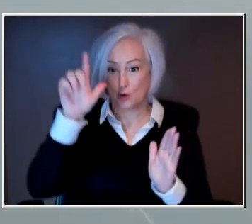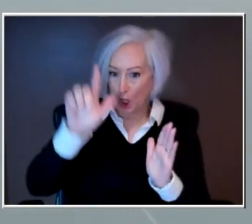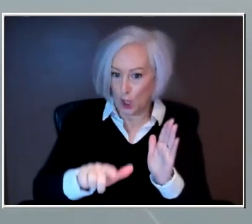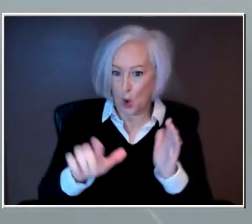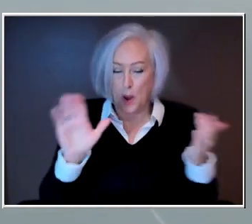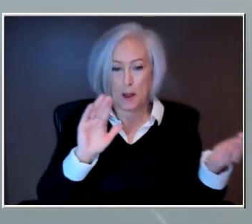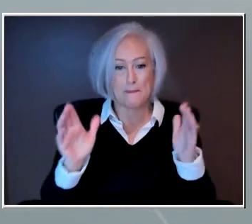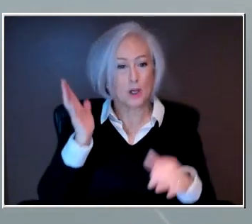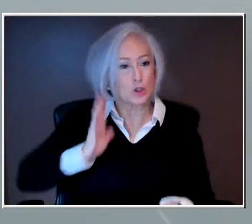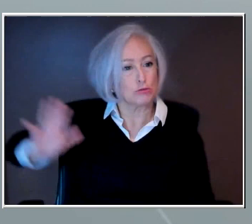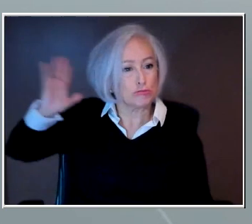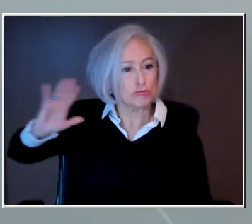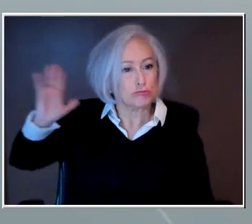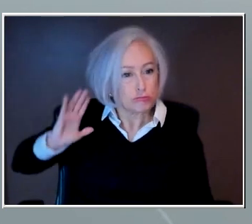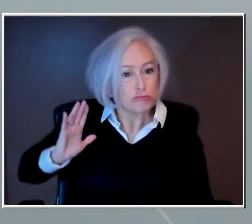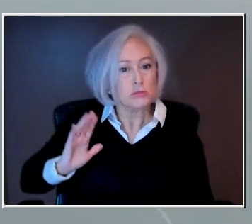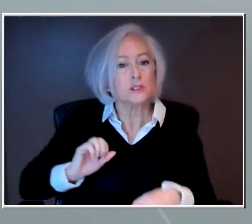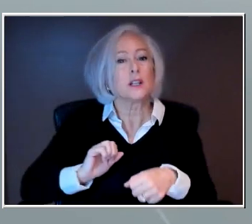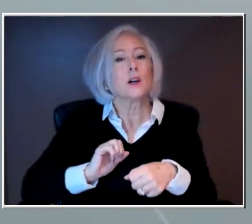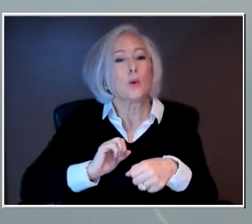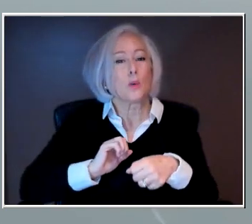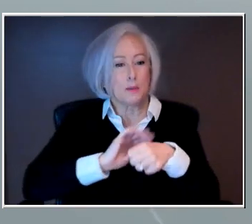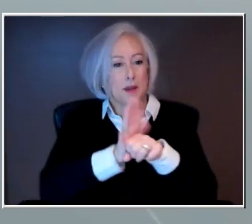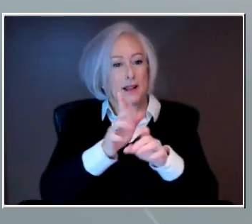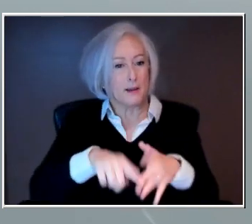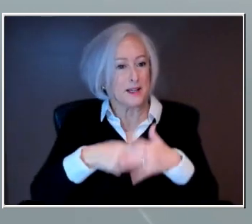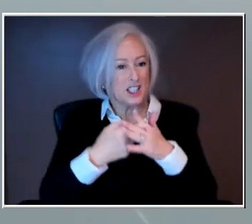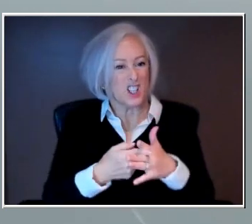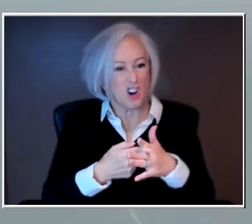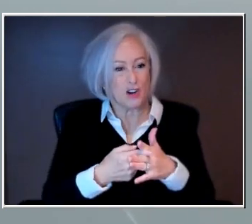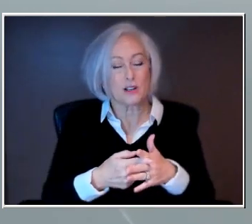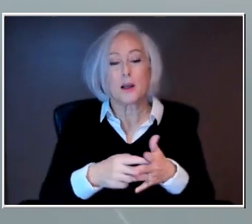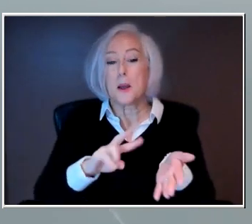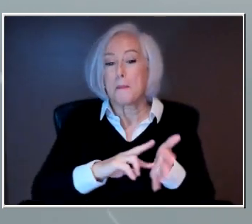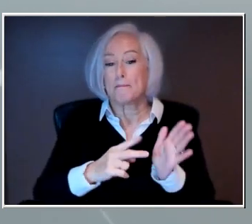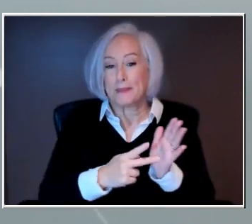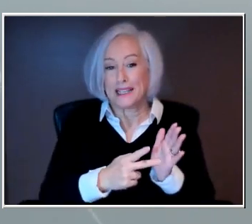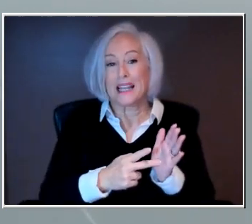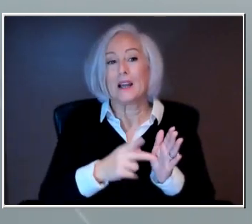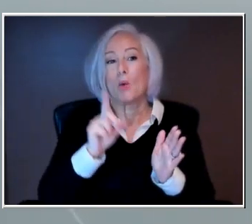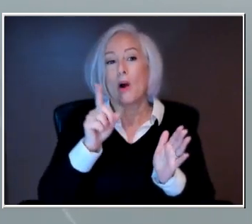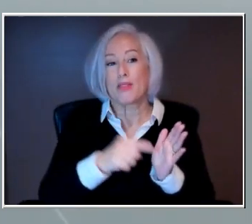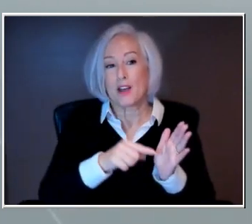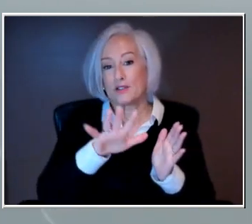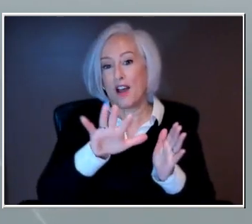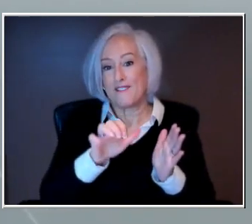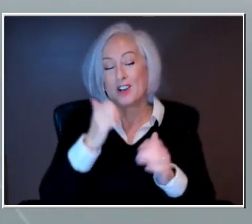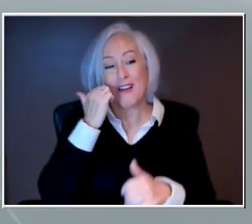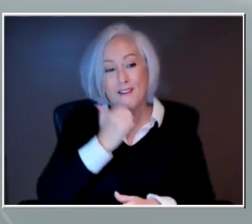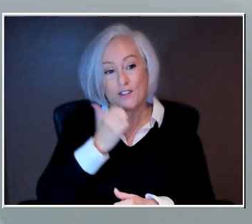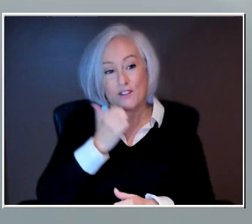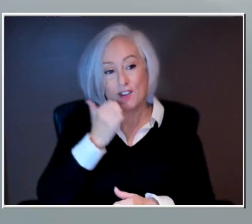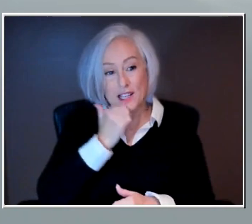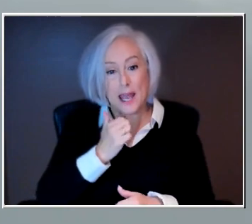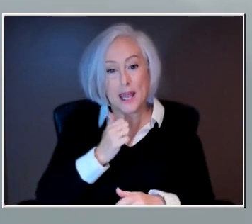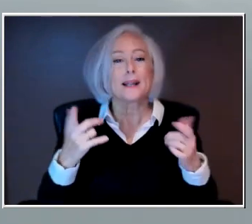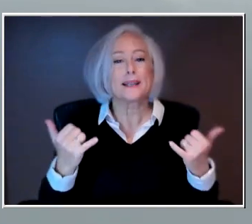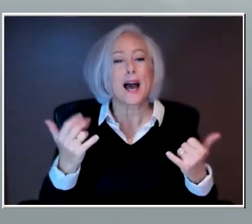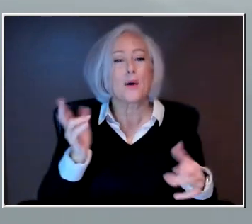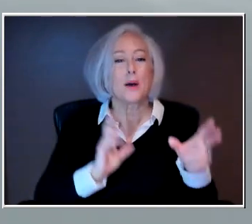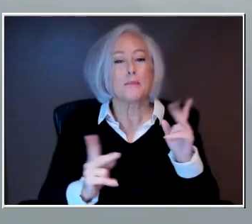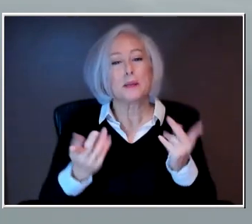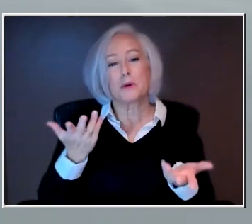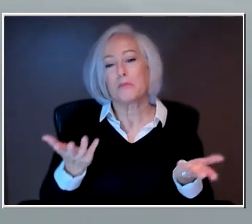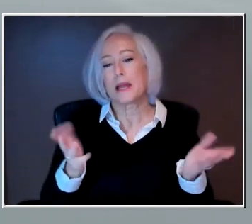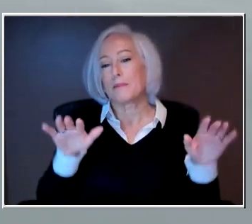the pandemic, when there were around 1,500 deaths a day. But it also suggests that people are ignoring the vaccine and might not be getting the treatments that they